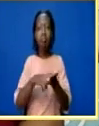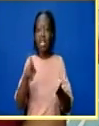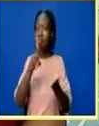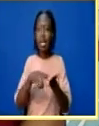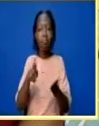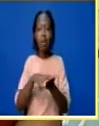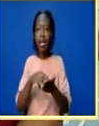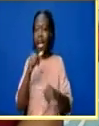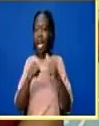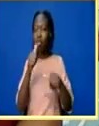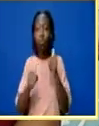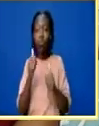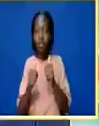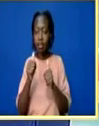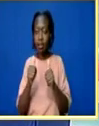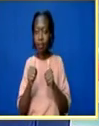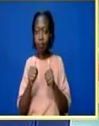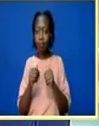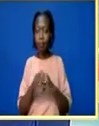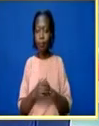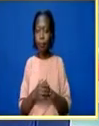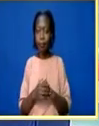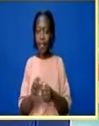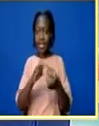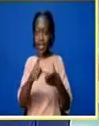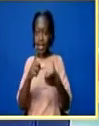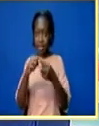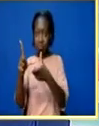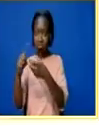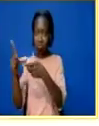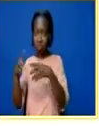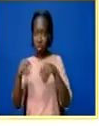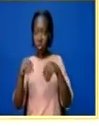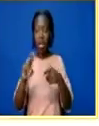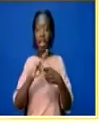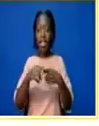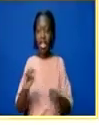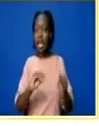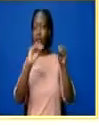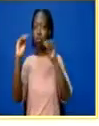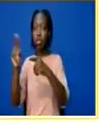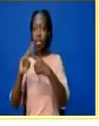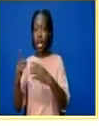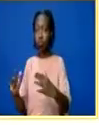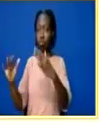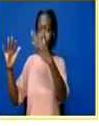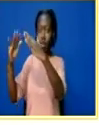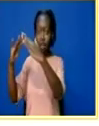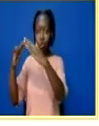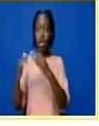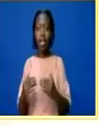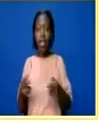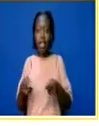action? Water droplets. Raining. The action of? Detachment, transportation, and deposition. So the road was